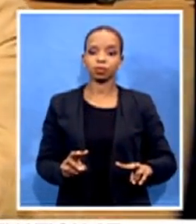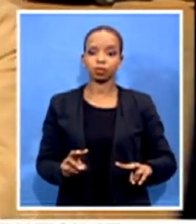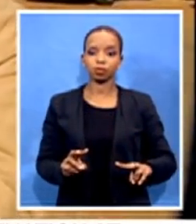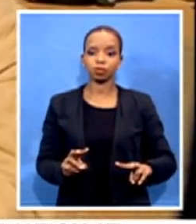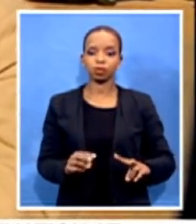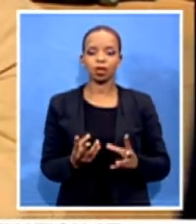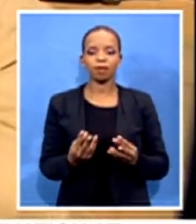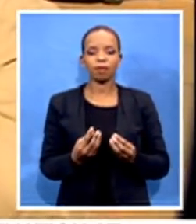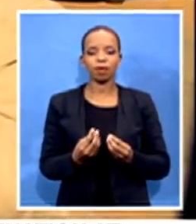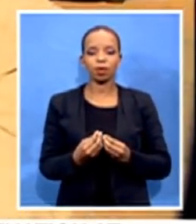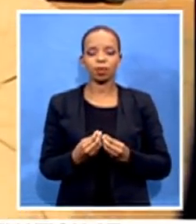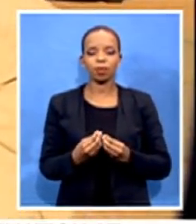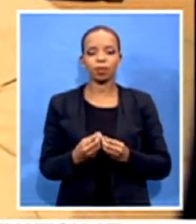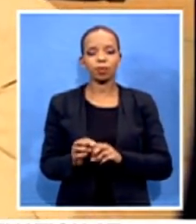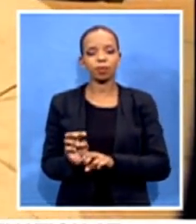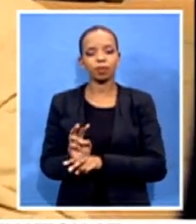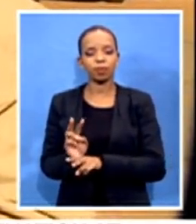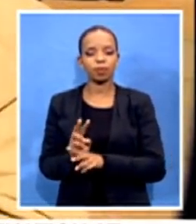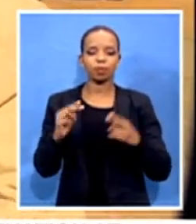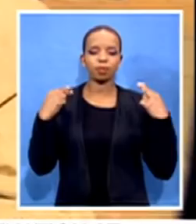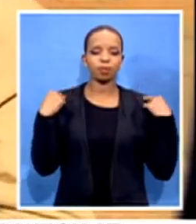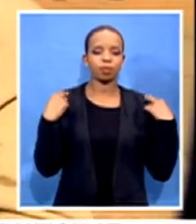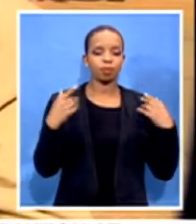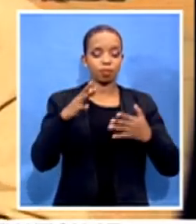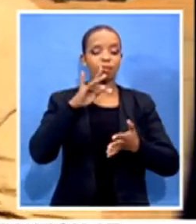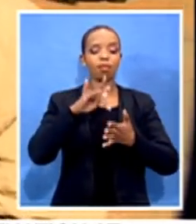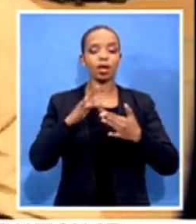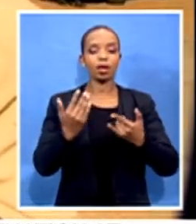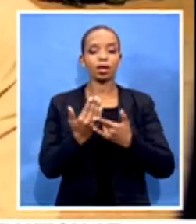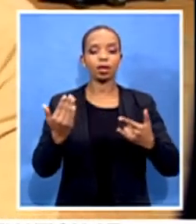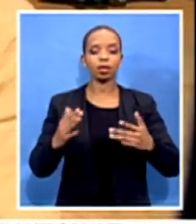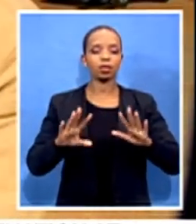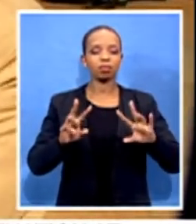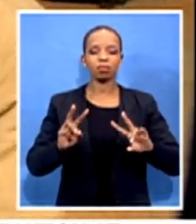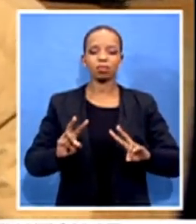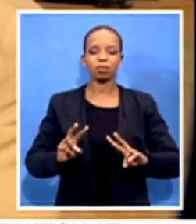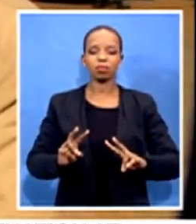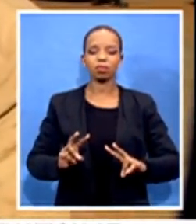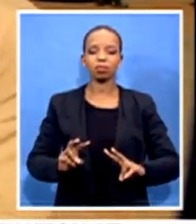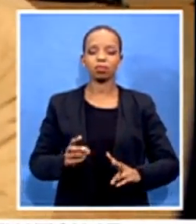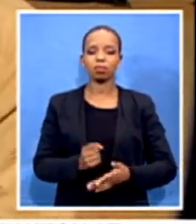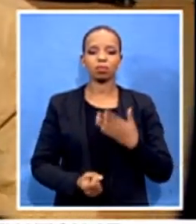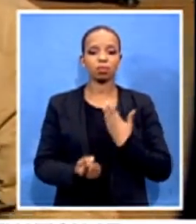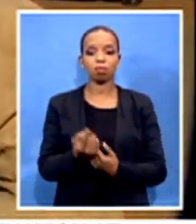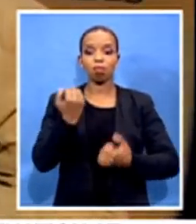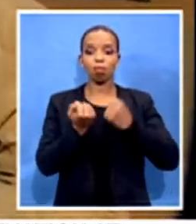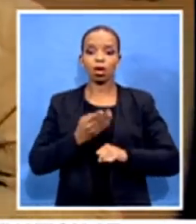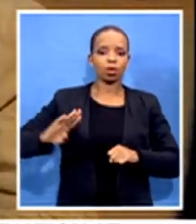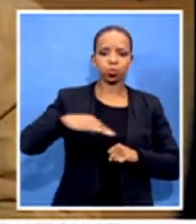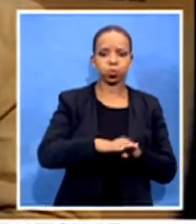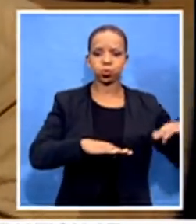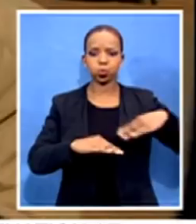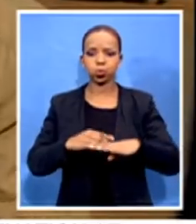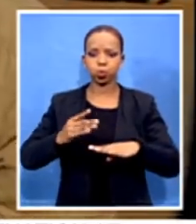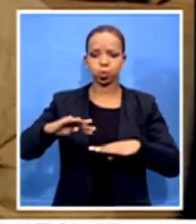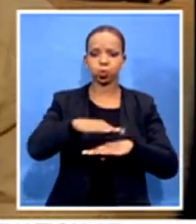guards, security guards, who are manning the gate, the main gate. Everything was peaceful. All of a sudden, these cars flocked in, came in.